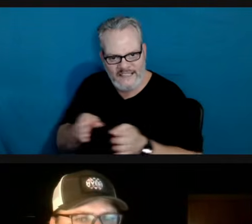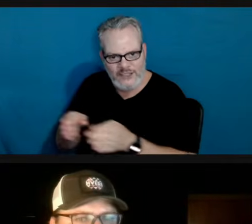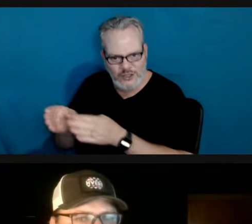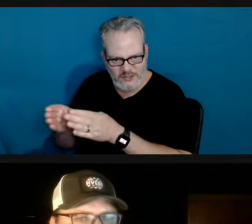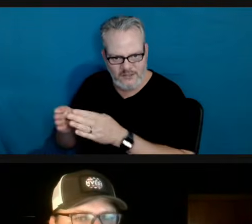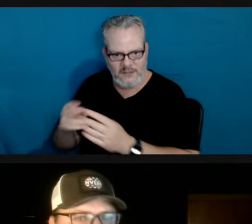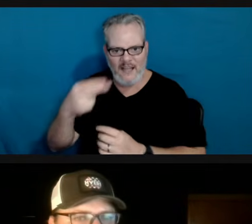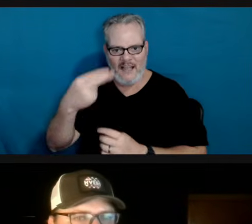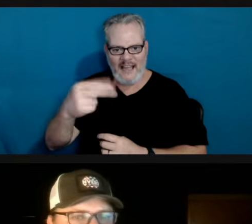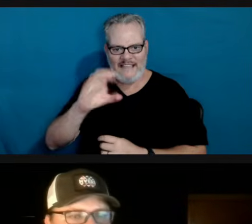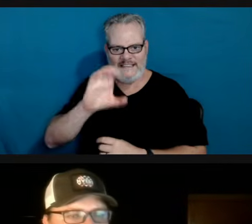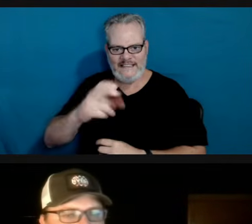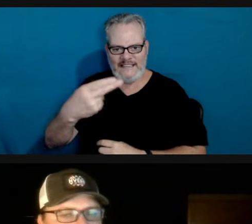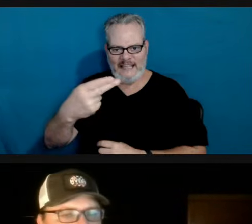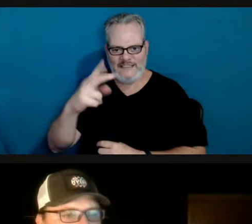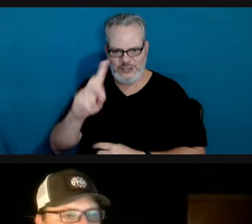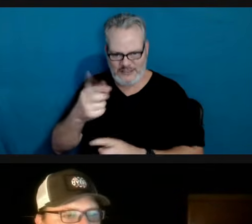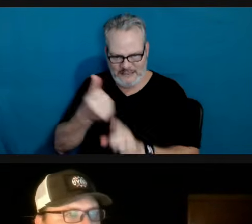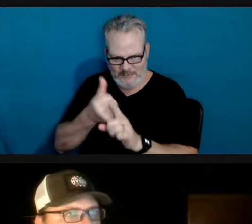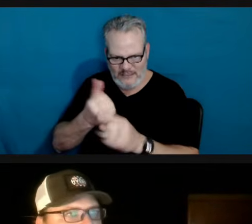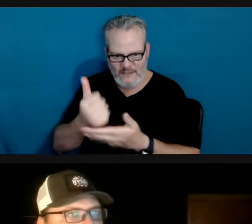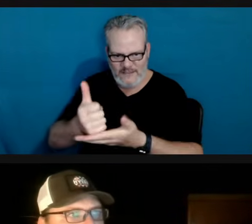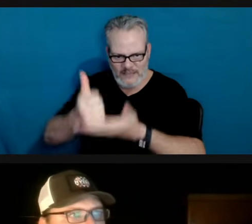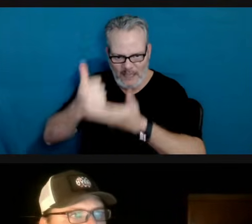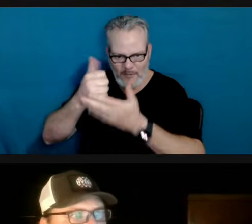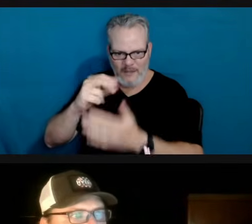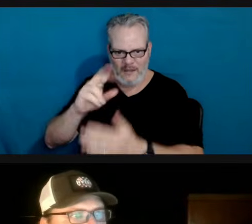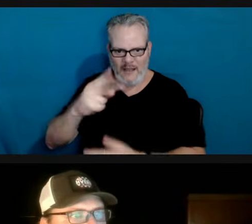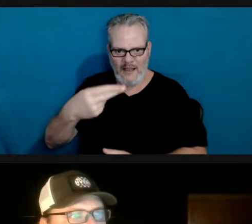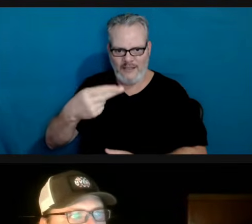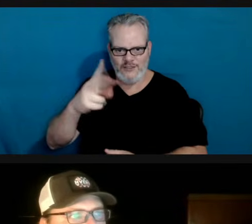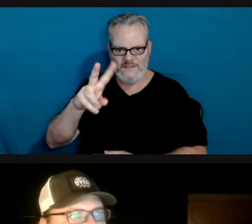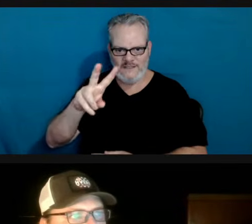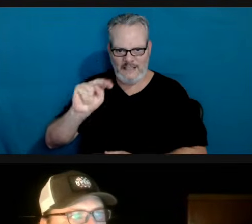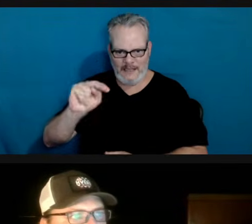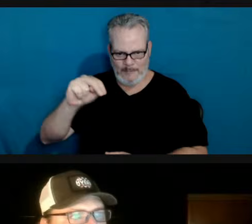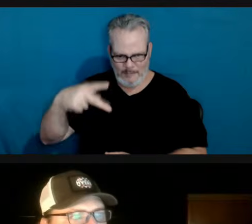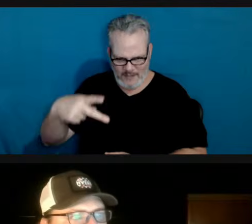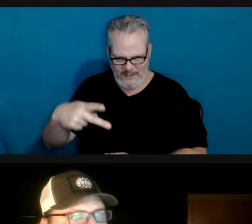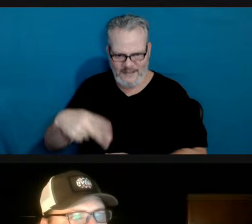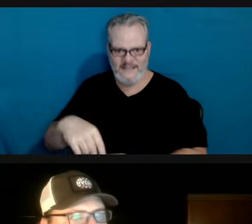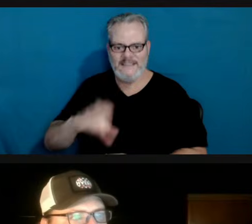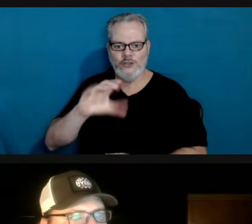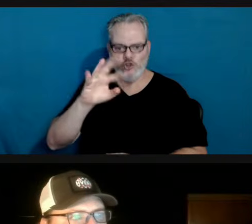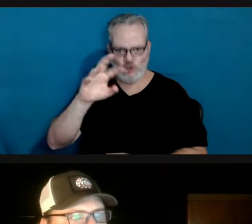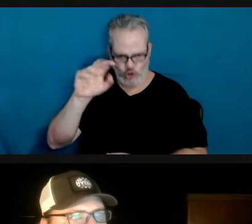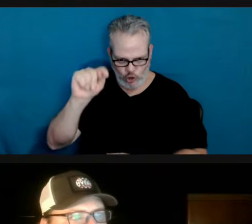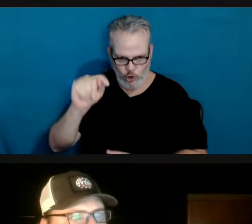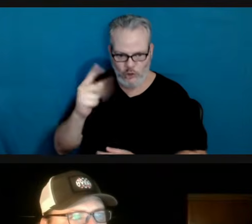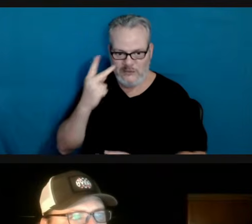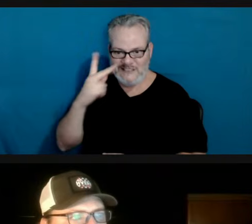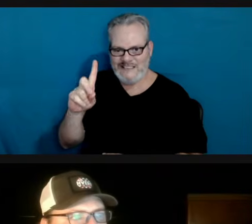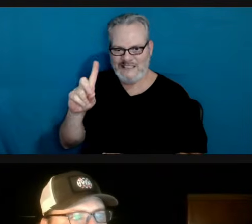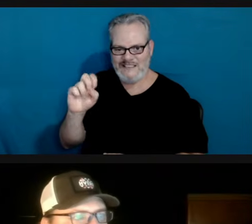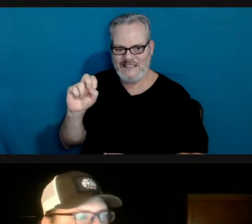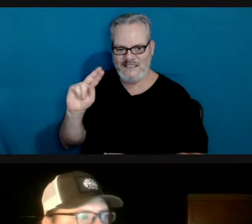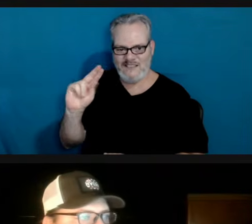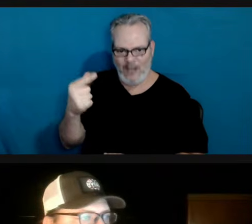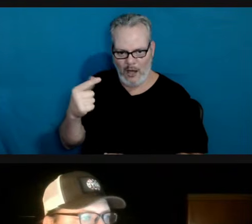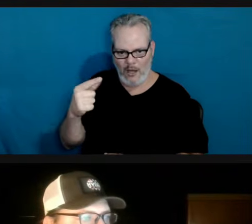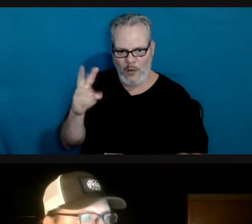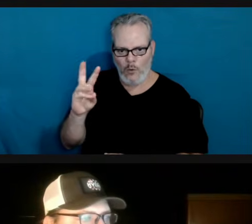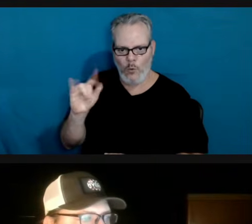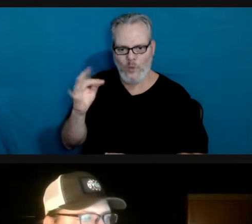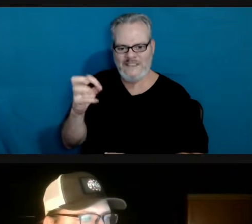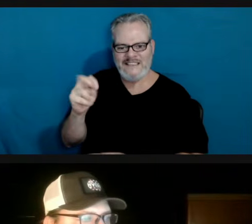Health Department is working, HVNP, Hawaii County CERT. There is Doug Wilson. He is the VERT commander,